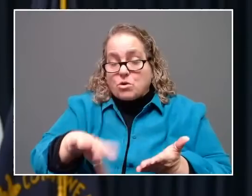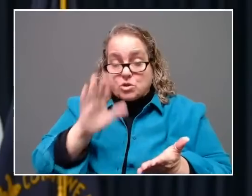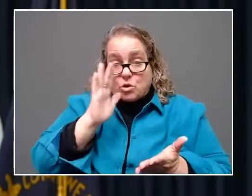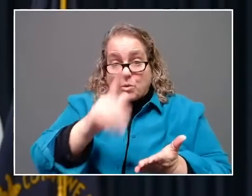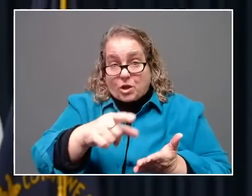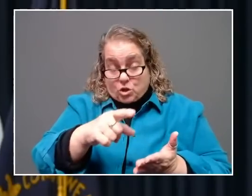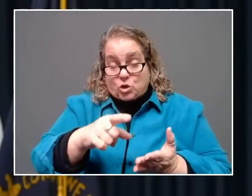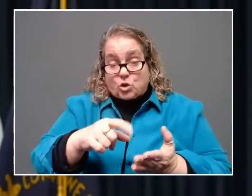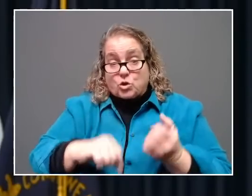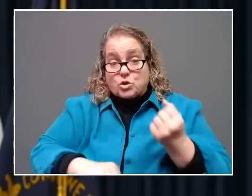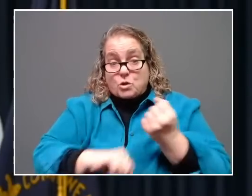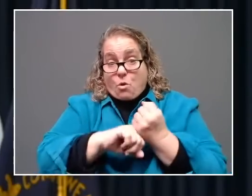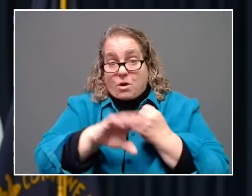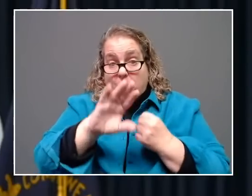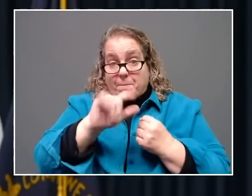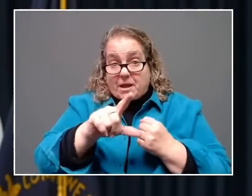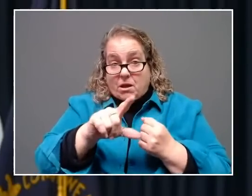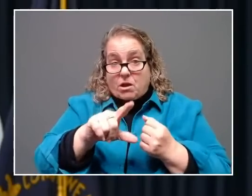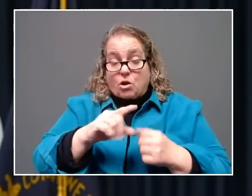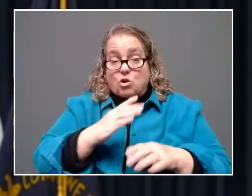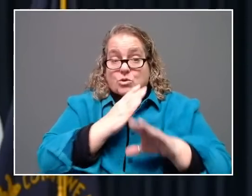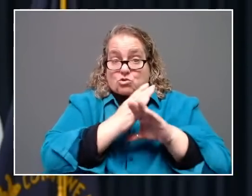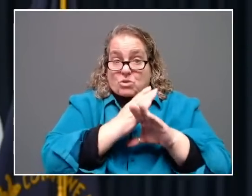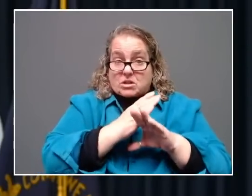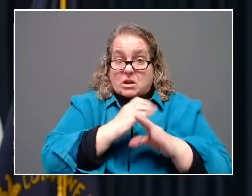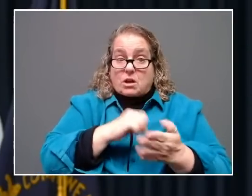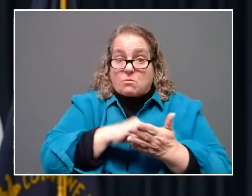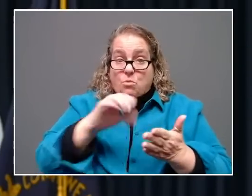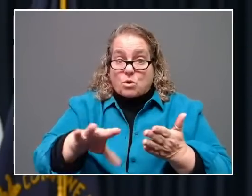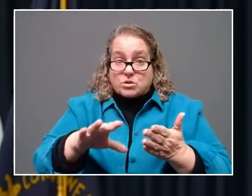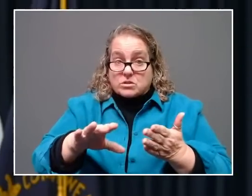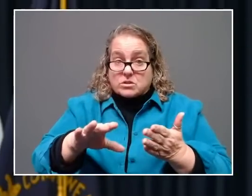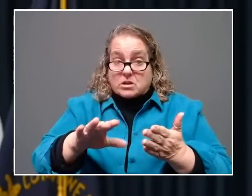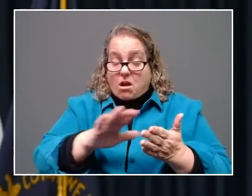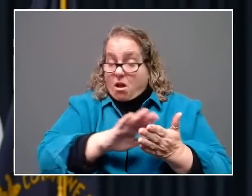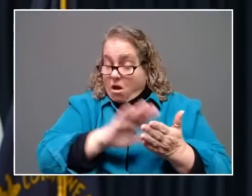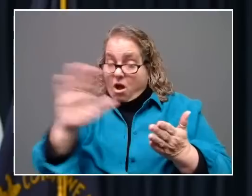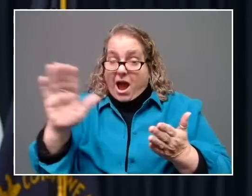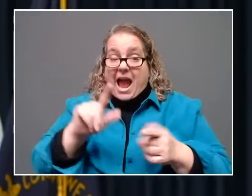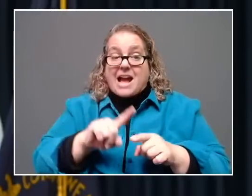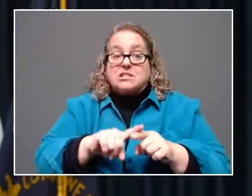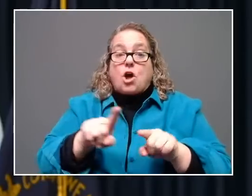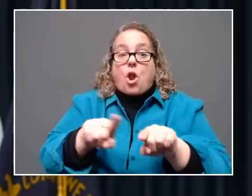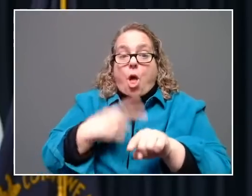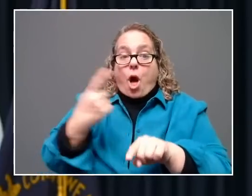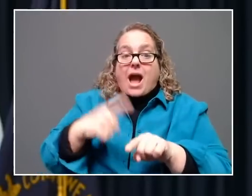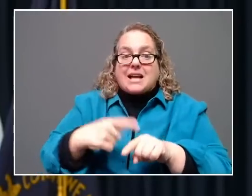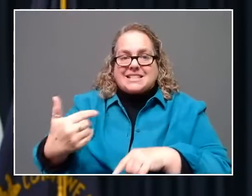abortion universally as long as it had an exception for rape or incest? Thank you.